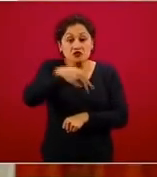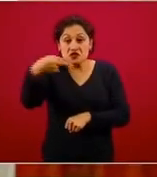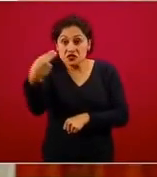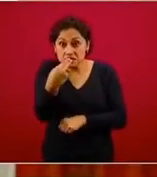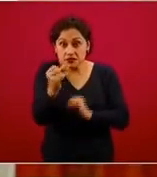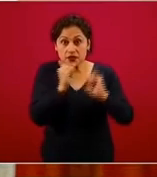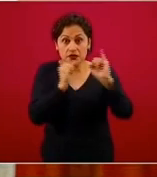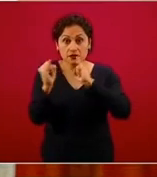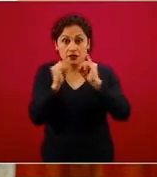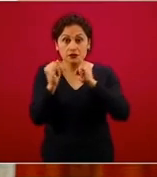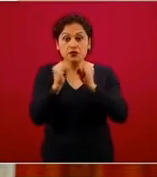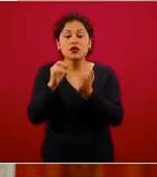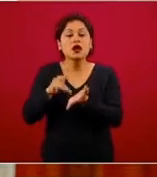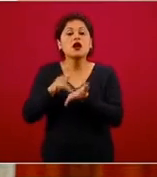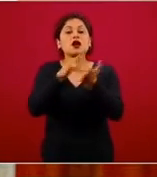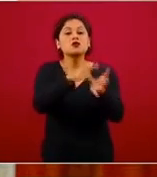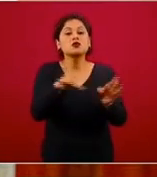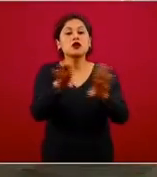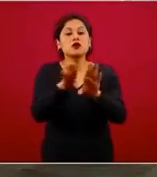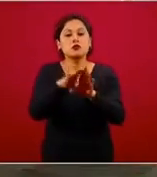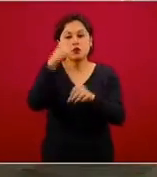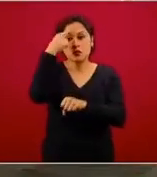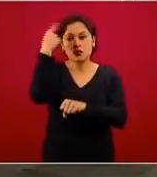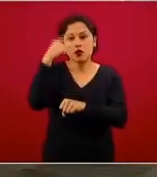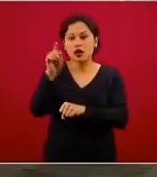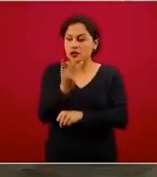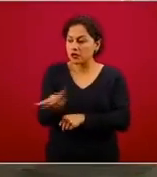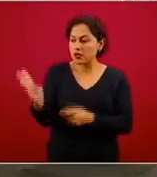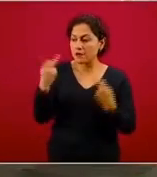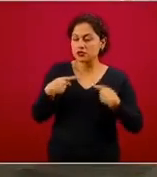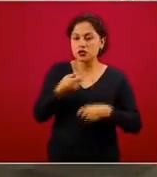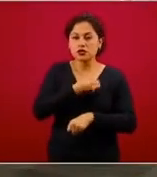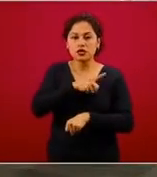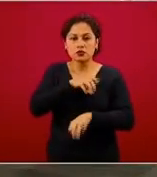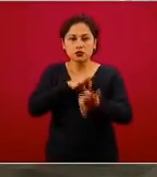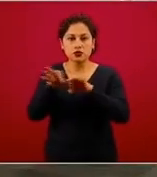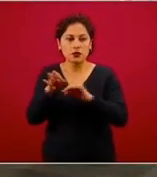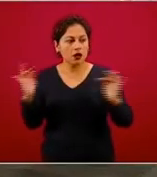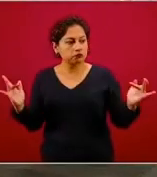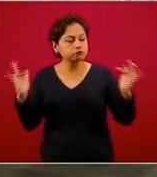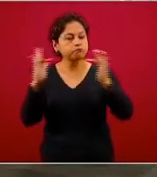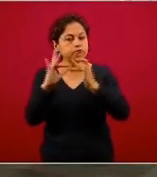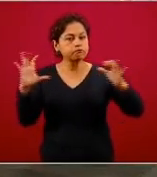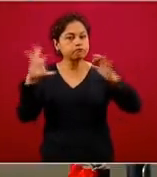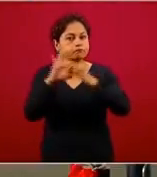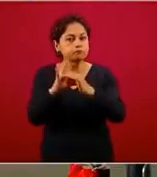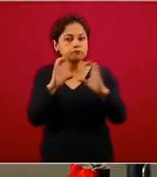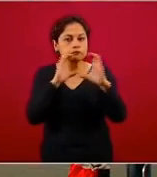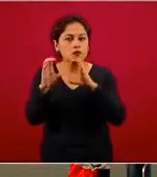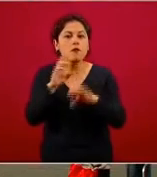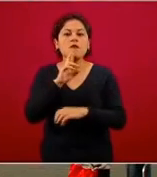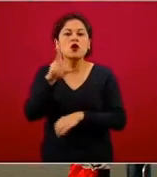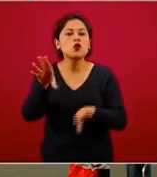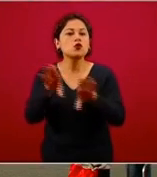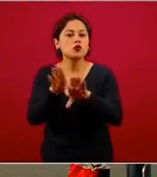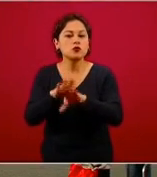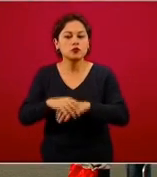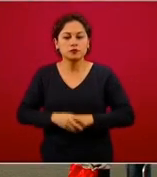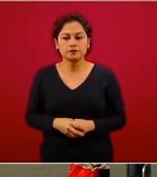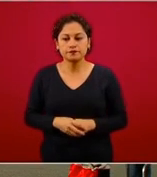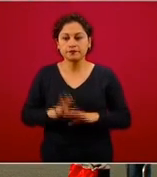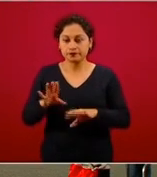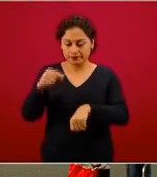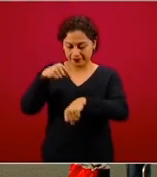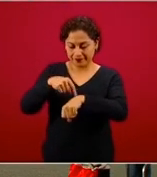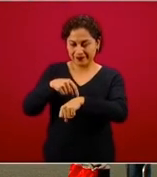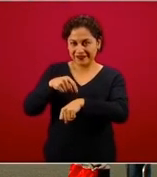and help people who need it so that they'll be able to communicate with healthcare services. Now,